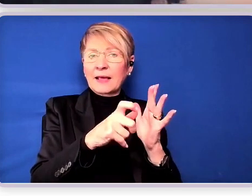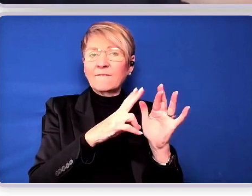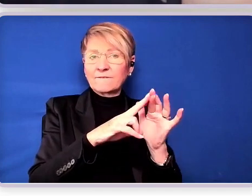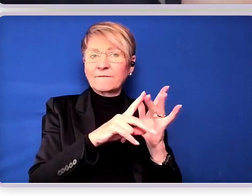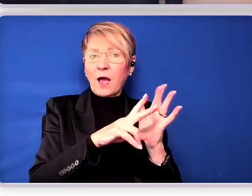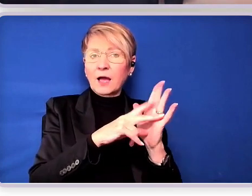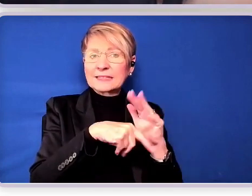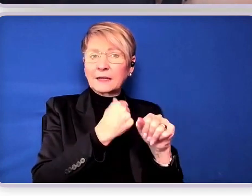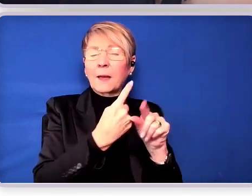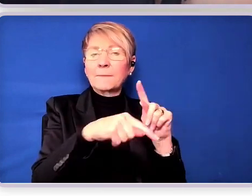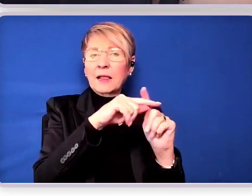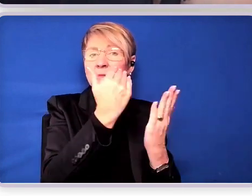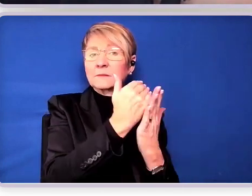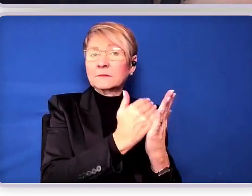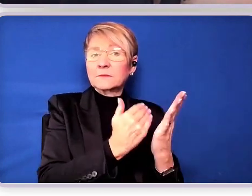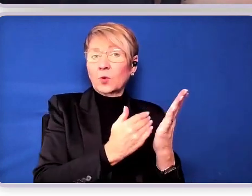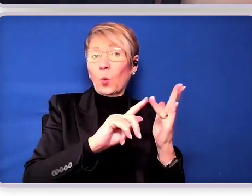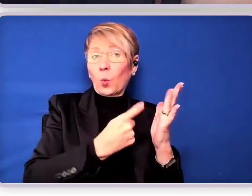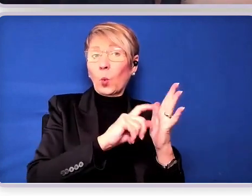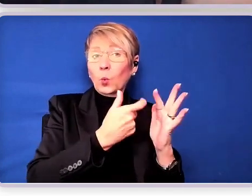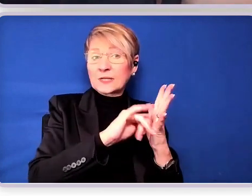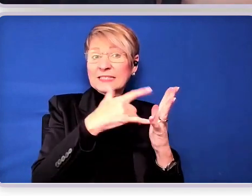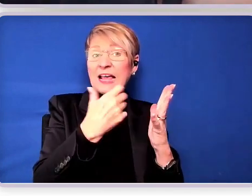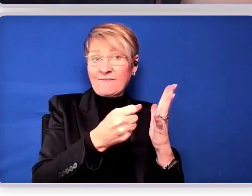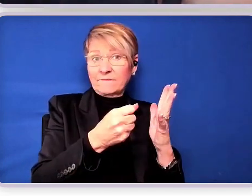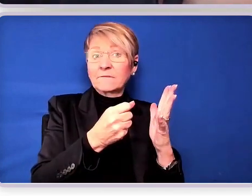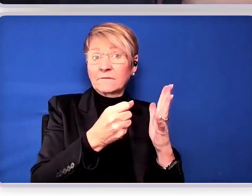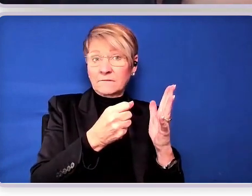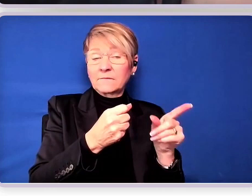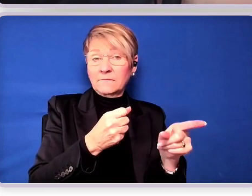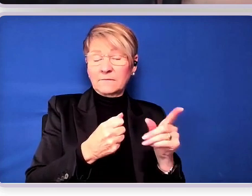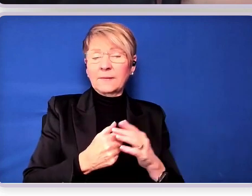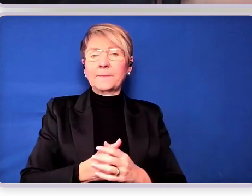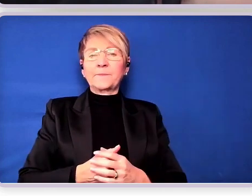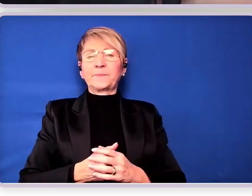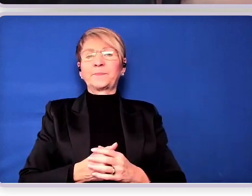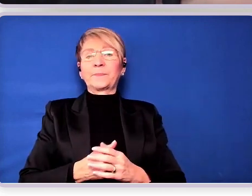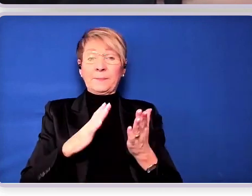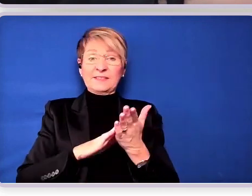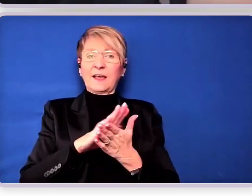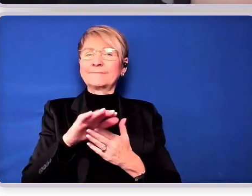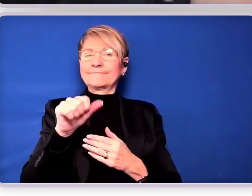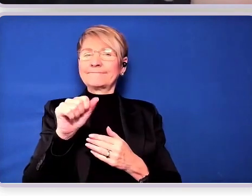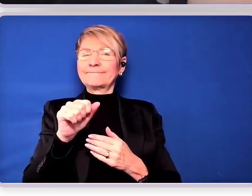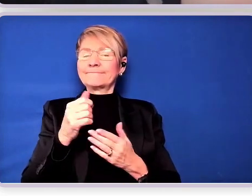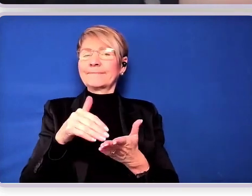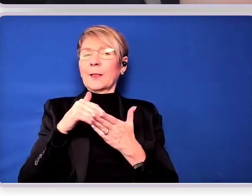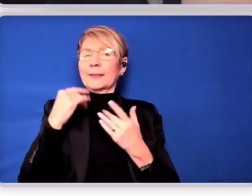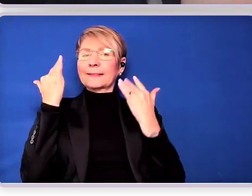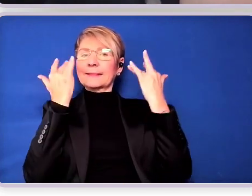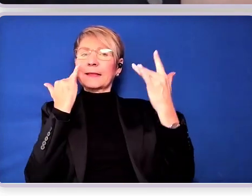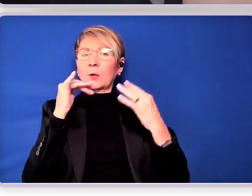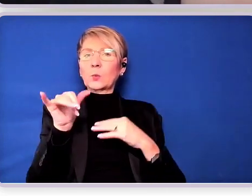question. Yeah, and I will help make decisions about which one to lodge with. Our next